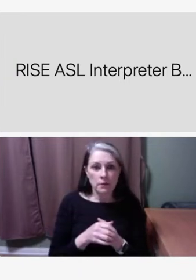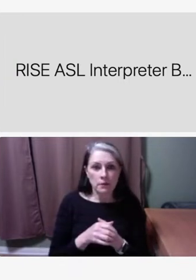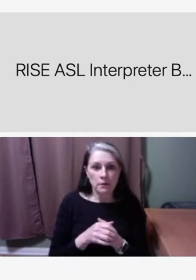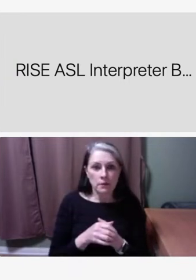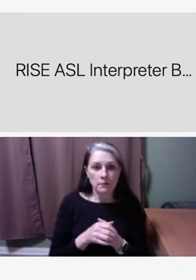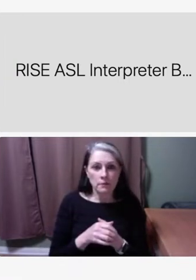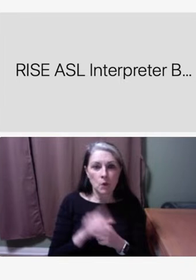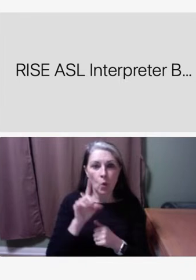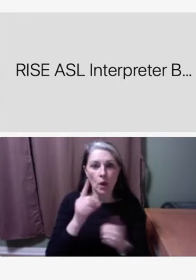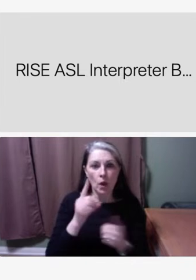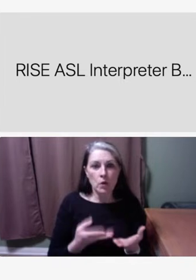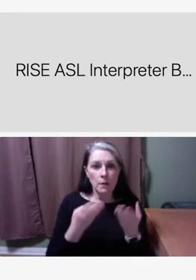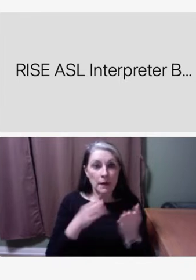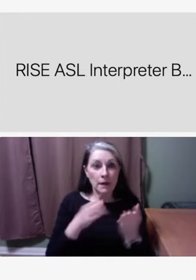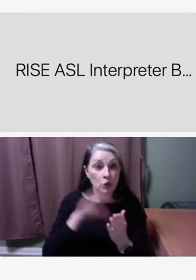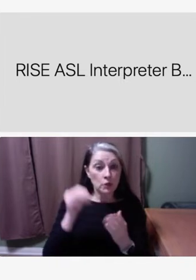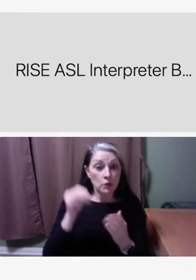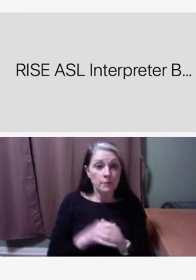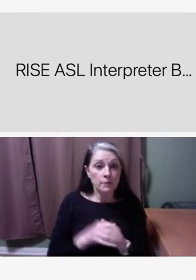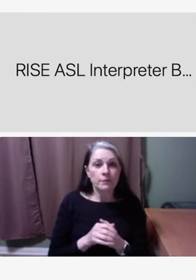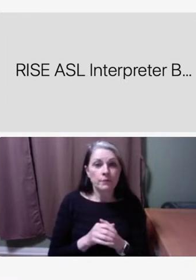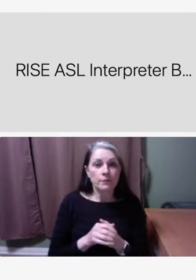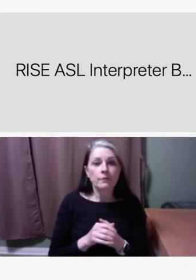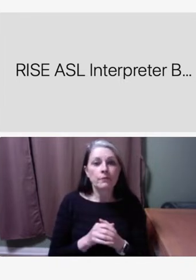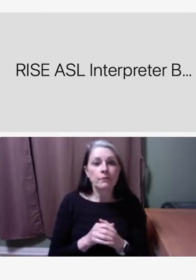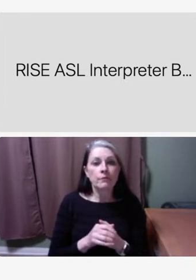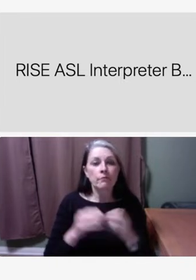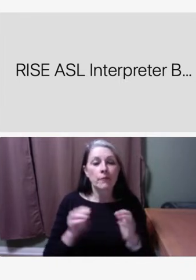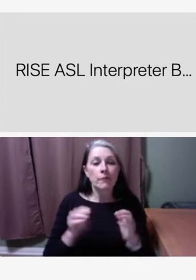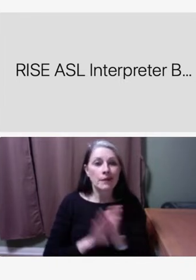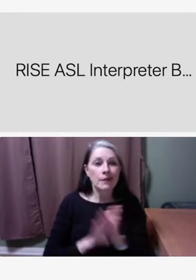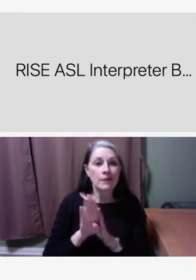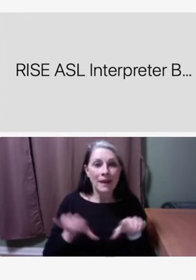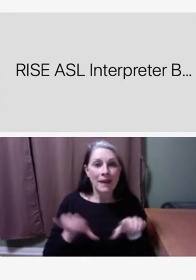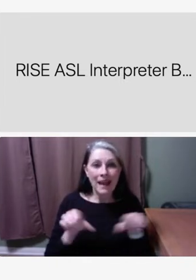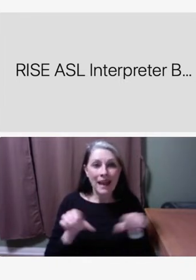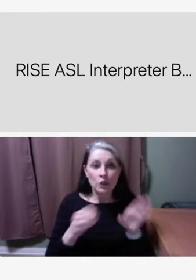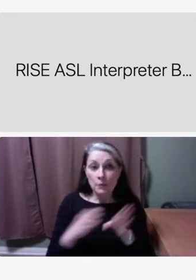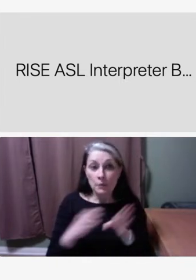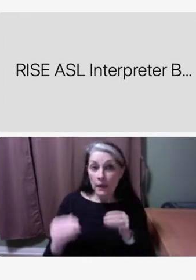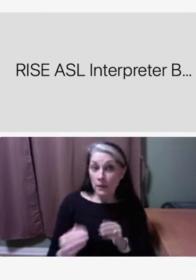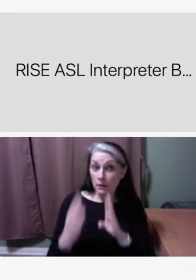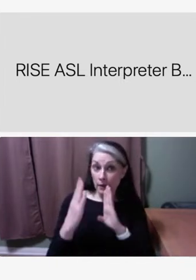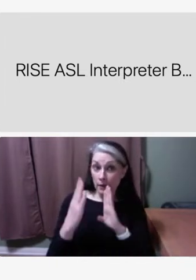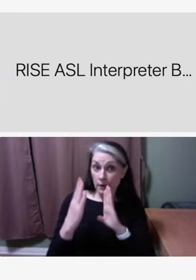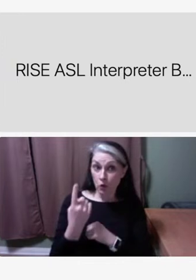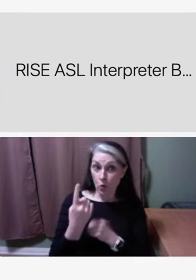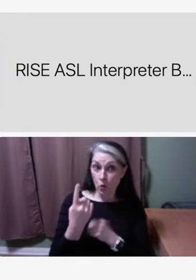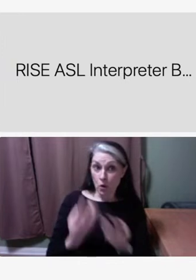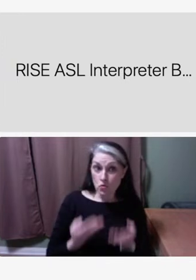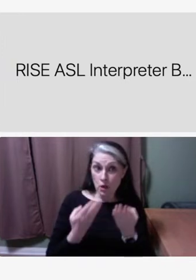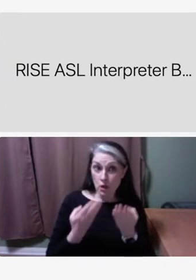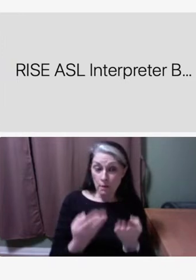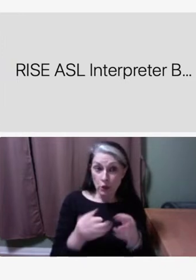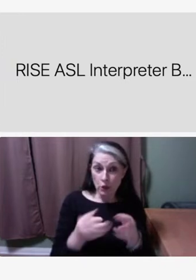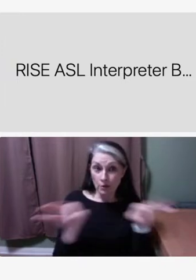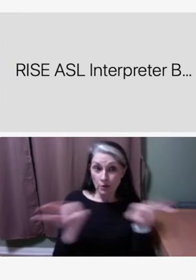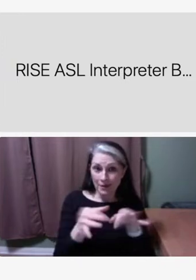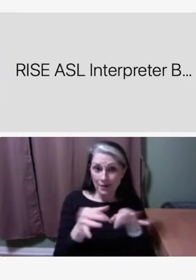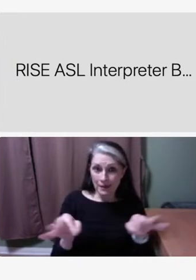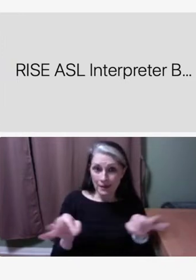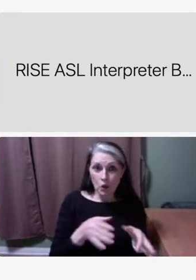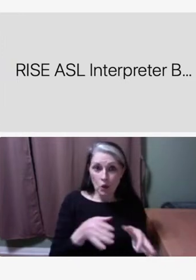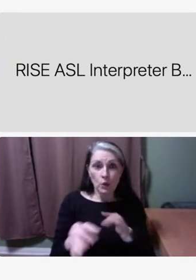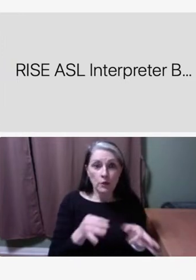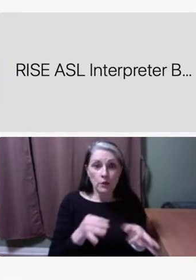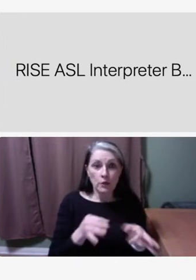As LSS embarked on developing an action plan to address the single recommendation, we pulled apart this statement. We defined a conducive learning environment as